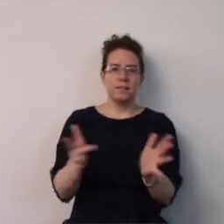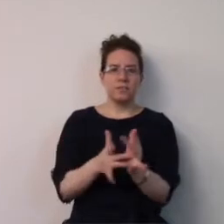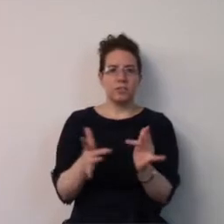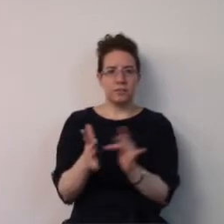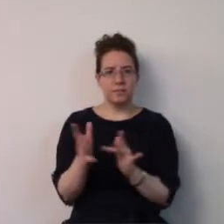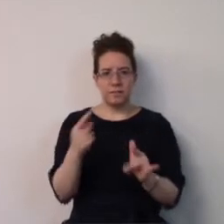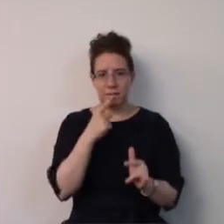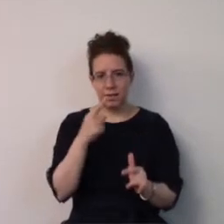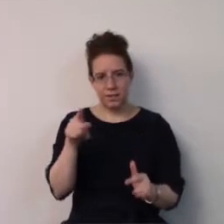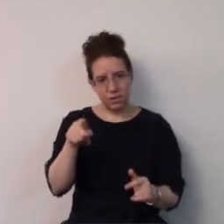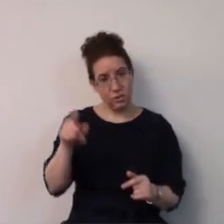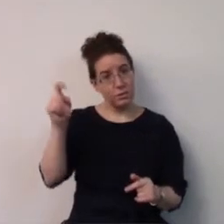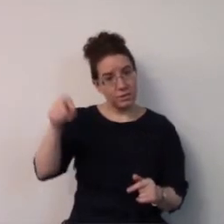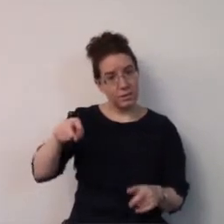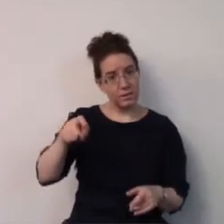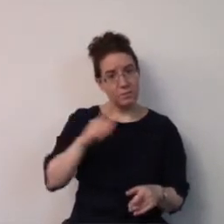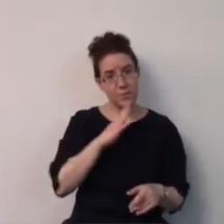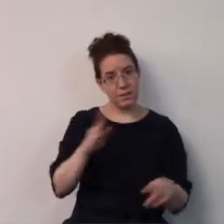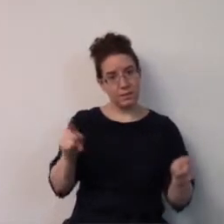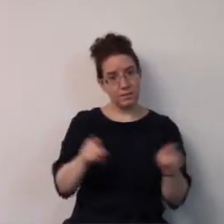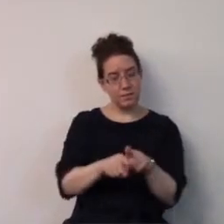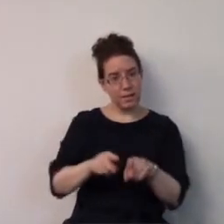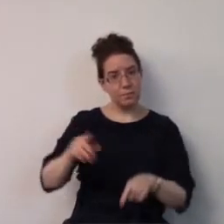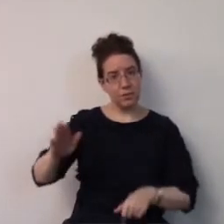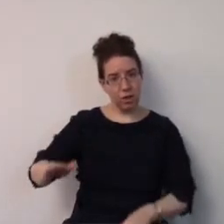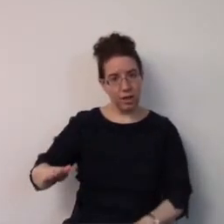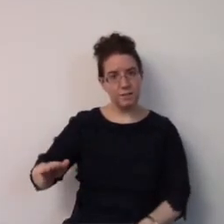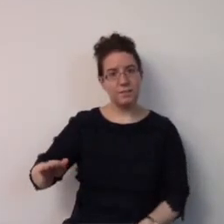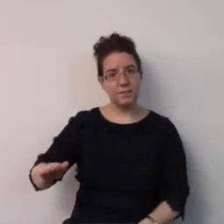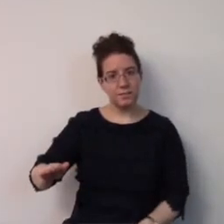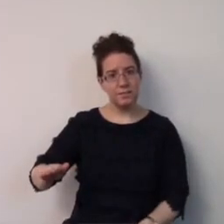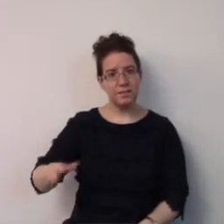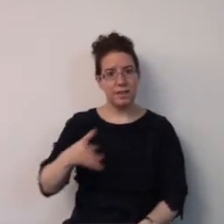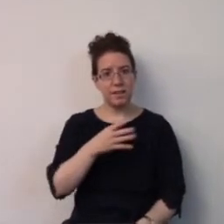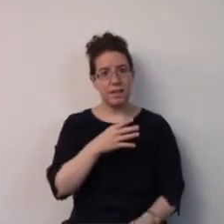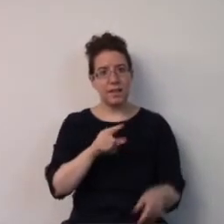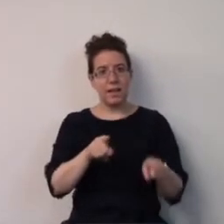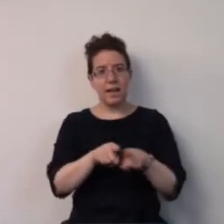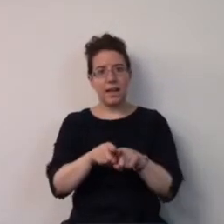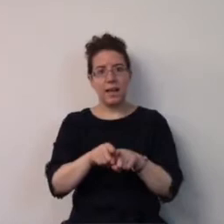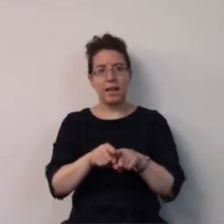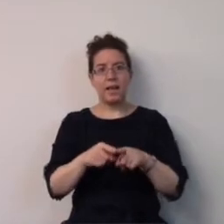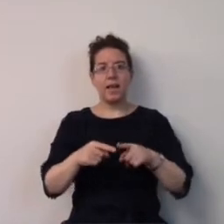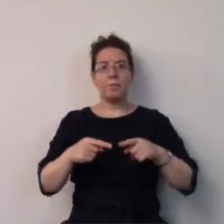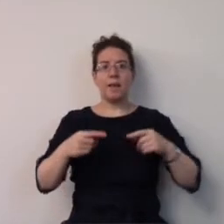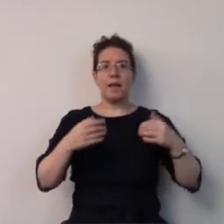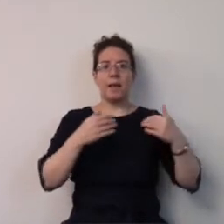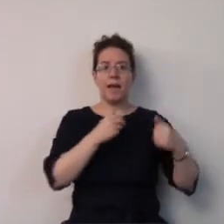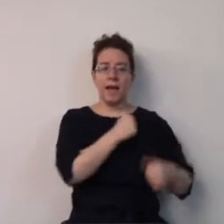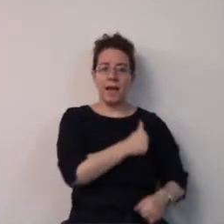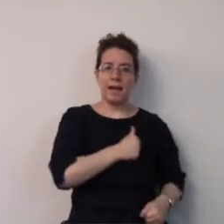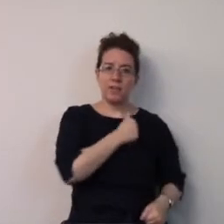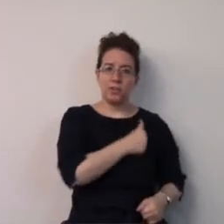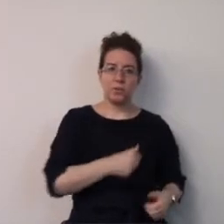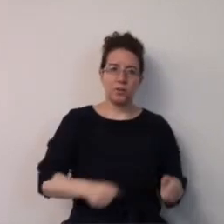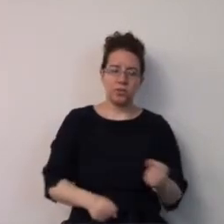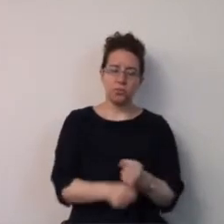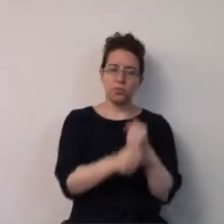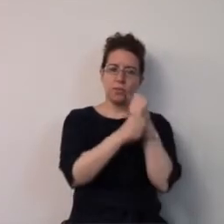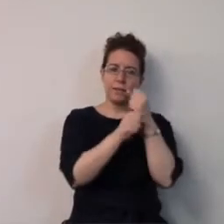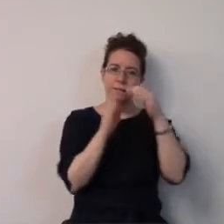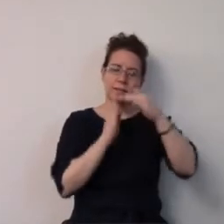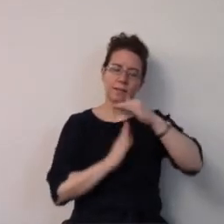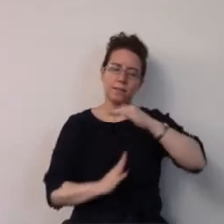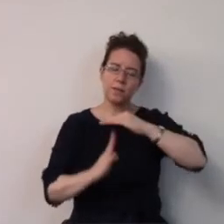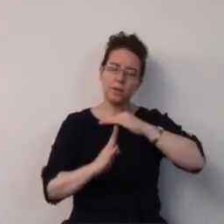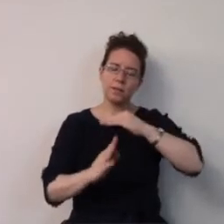that. Okay. Well, I can never become. Well, you need to pray, God, have mercy on me. Who do I think I am? Right. Lord, help